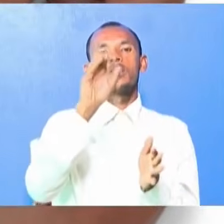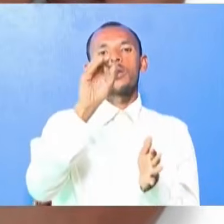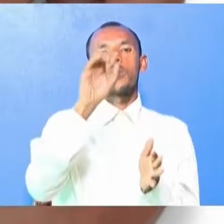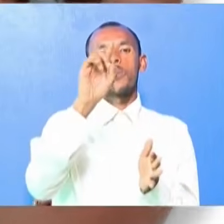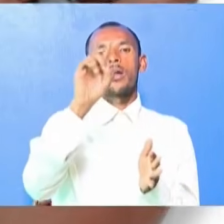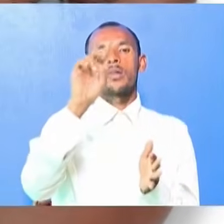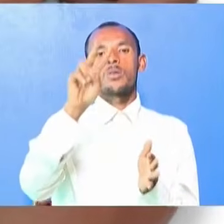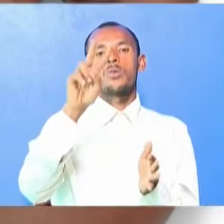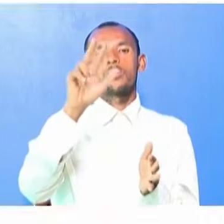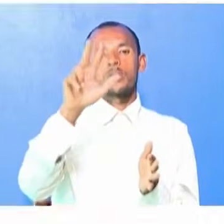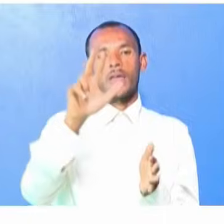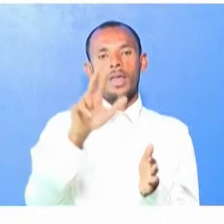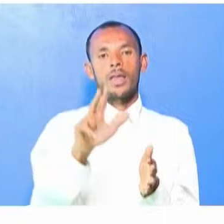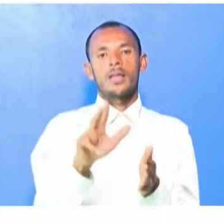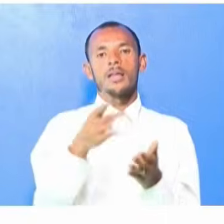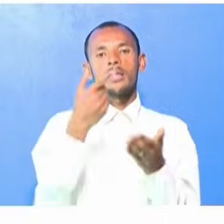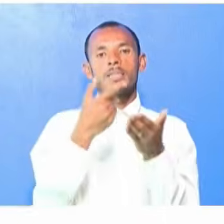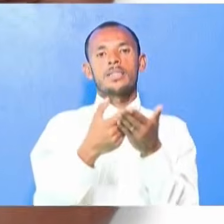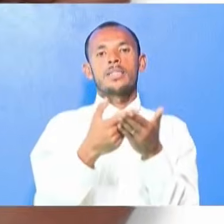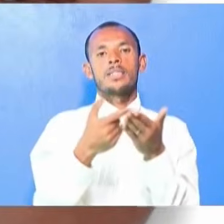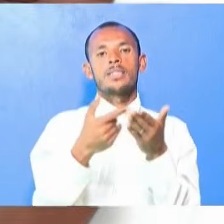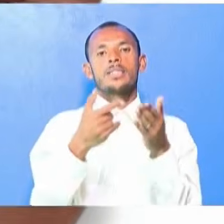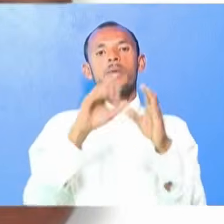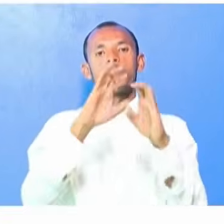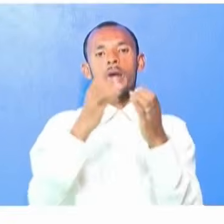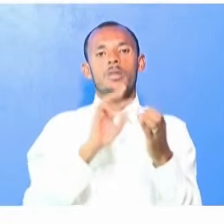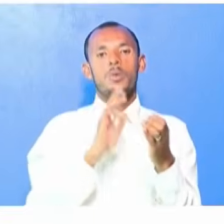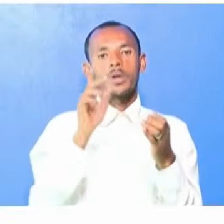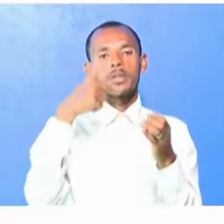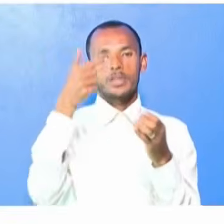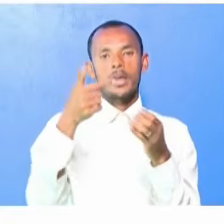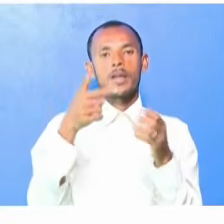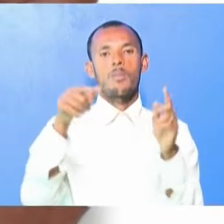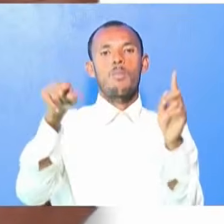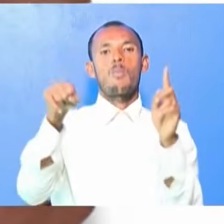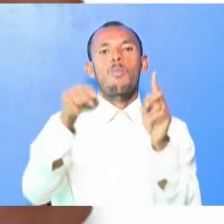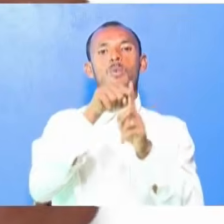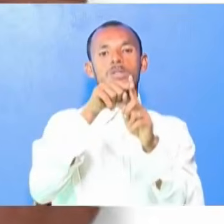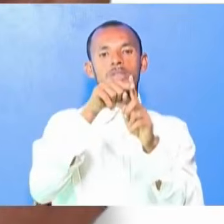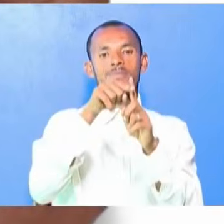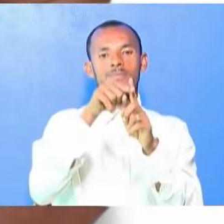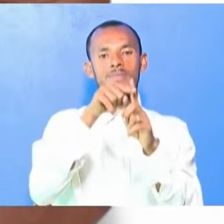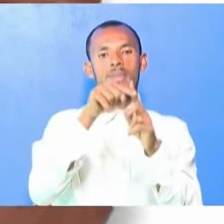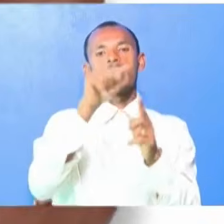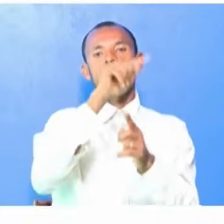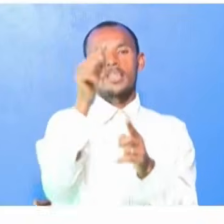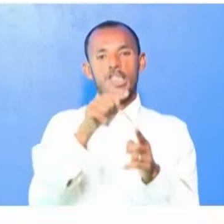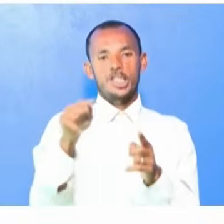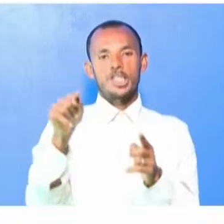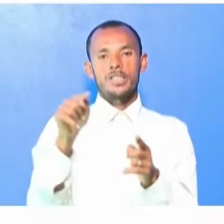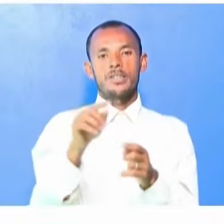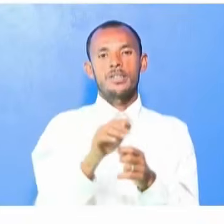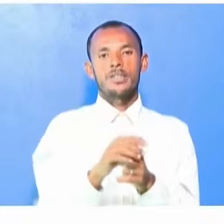so on. So this part we said a positive integer. This part we said earlier positive integer.